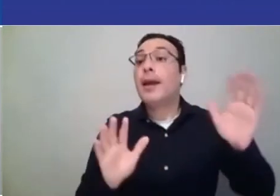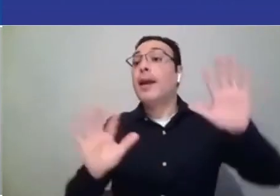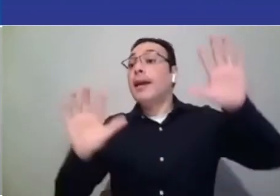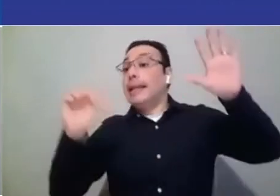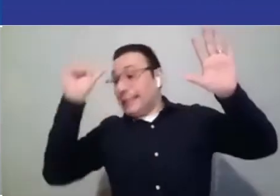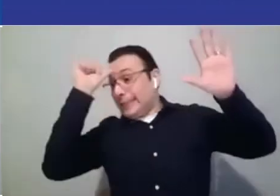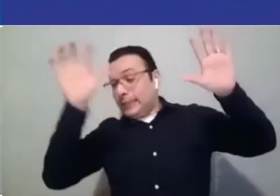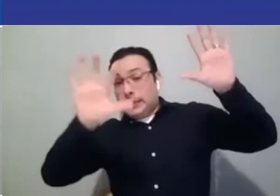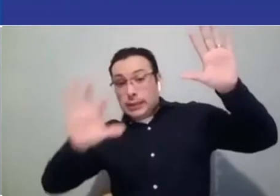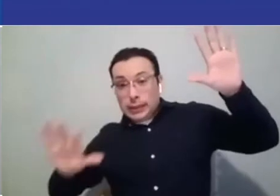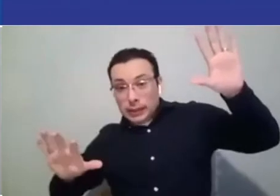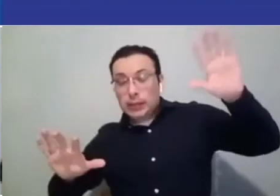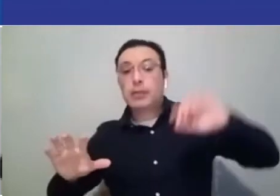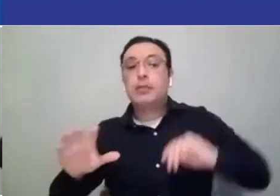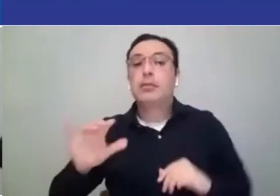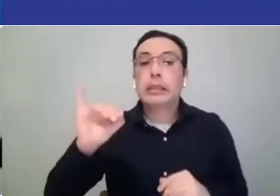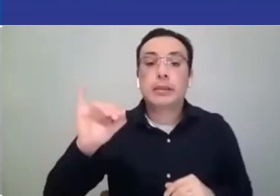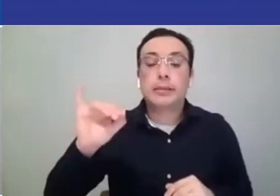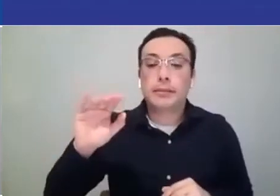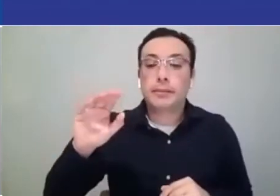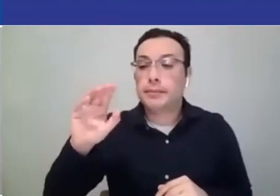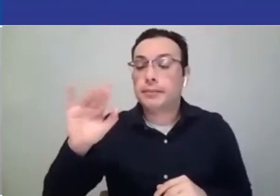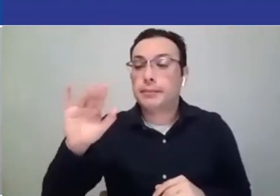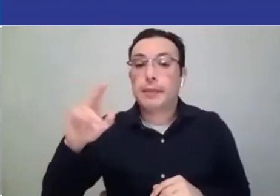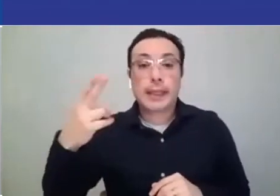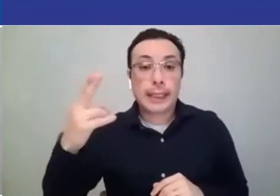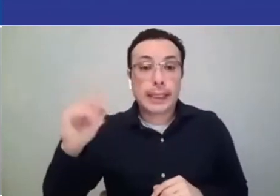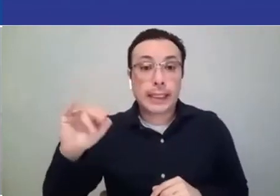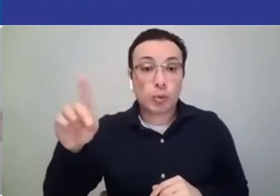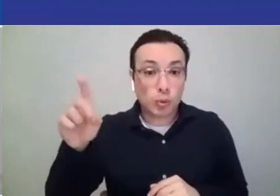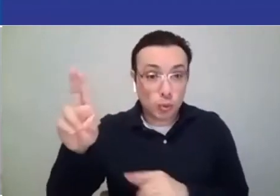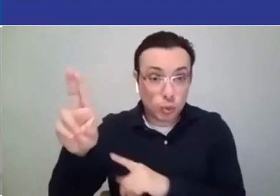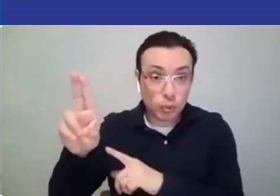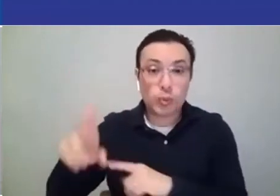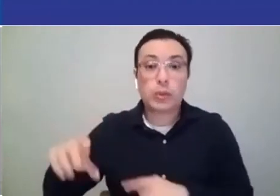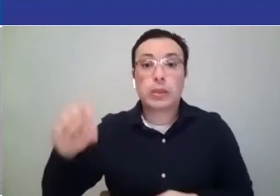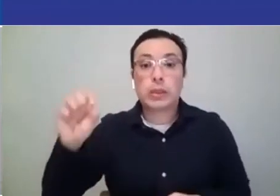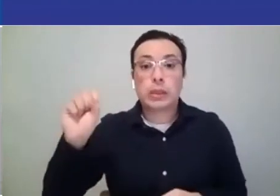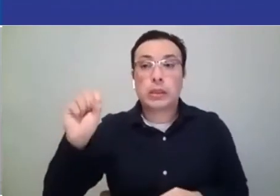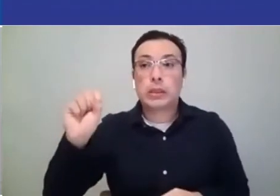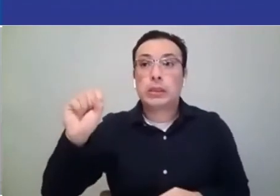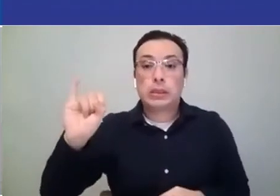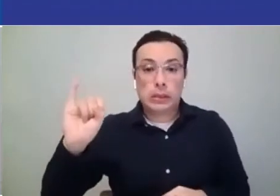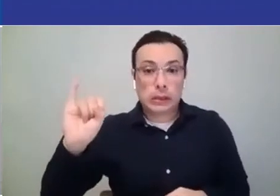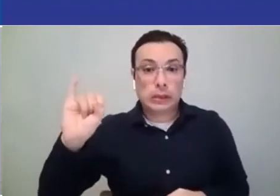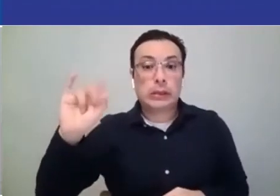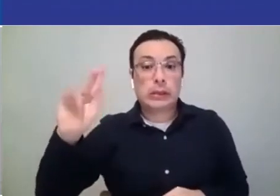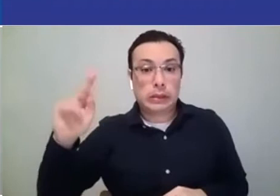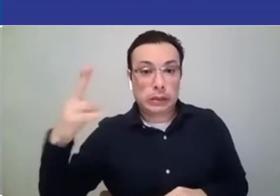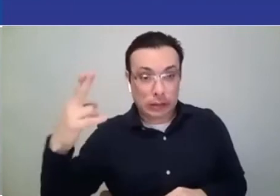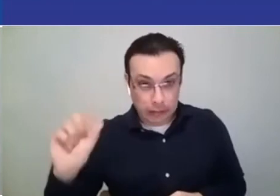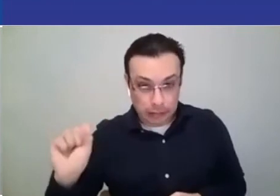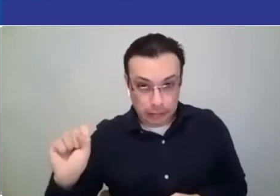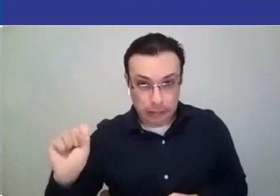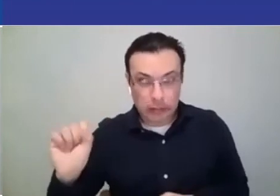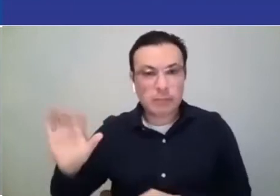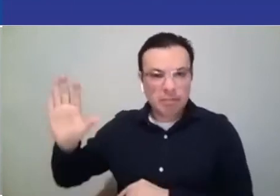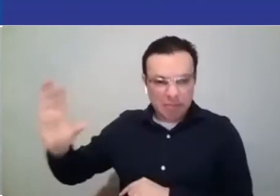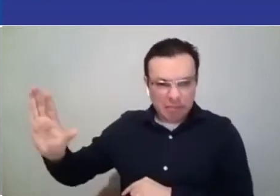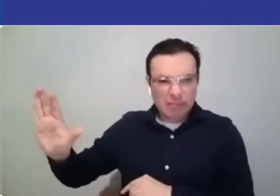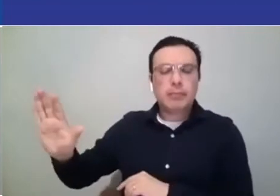Sikhs, Christians, and so, although there's a huge Muslim population still in